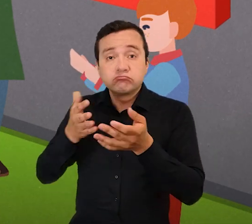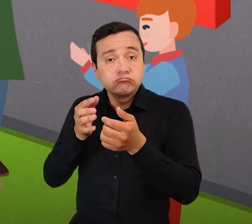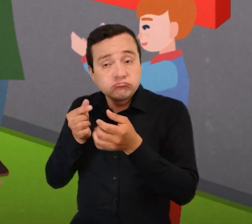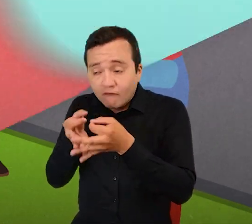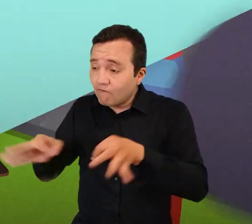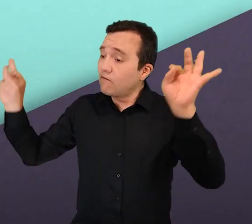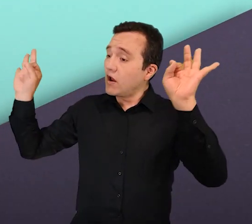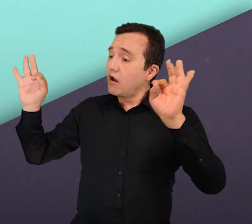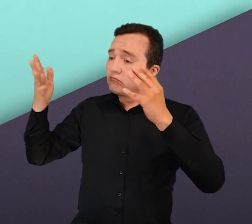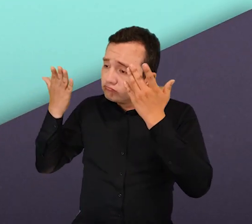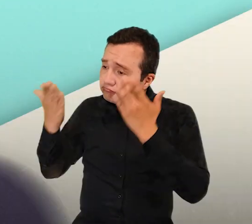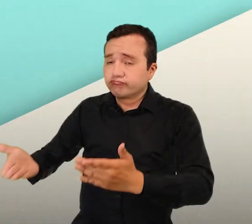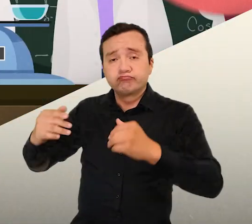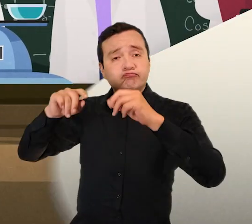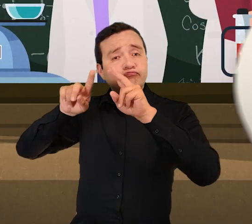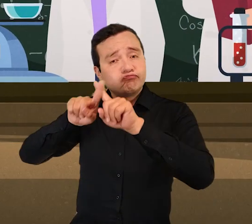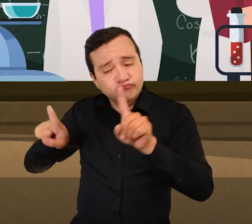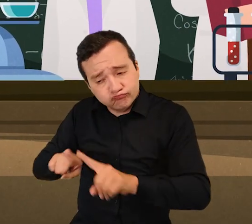diversity.